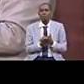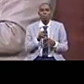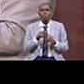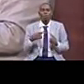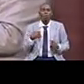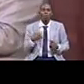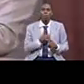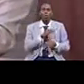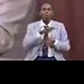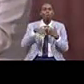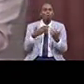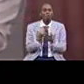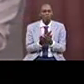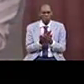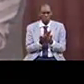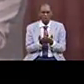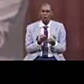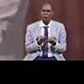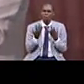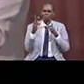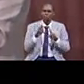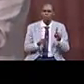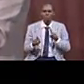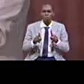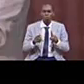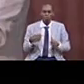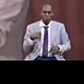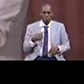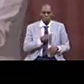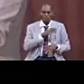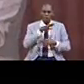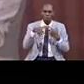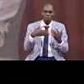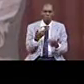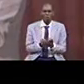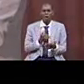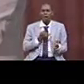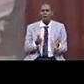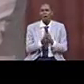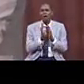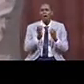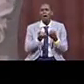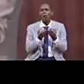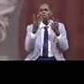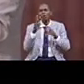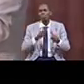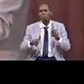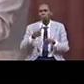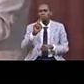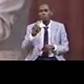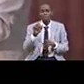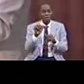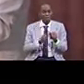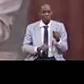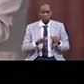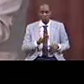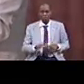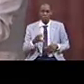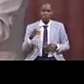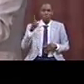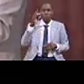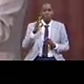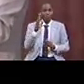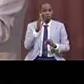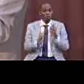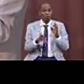all, how many of us there? We all. I said, how many of us? Every child of God, if you are born again,